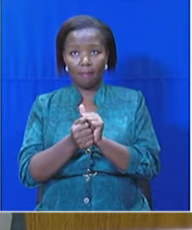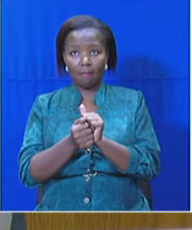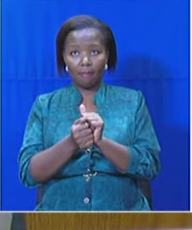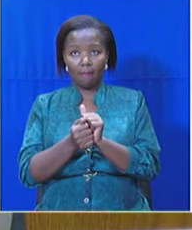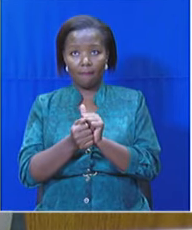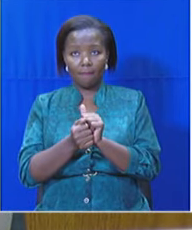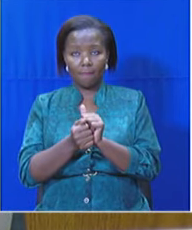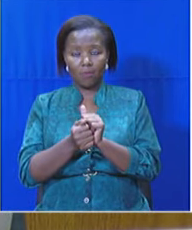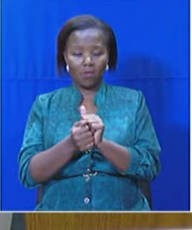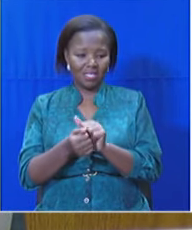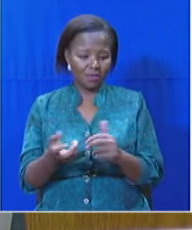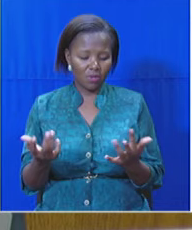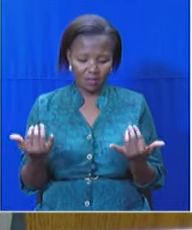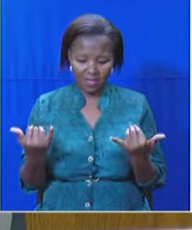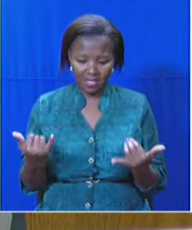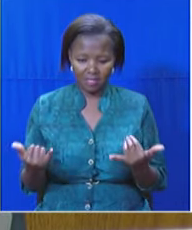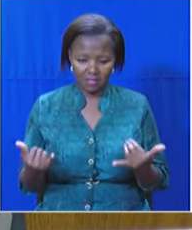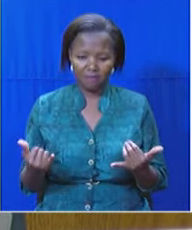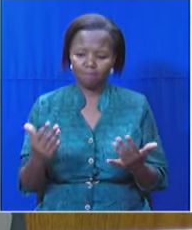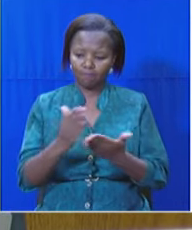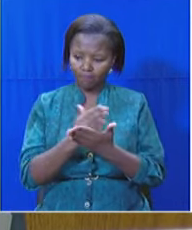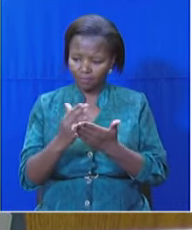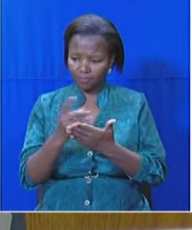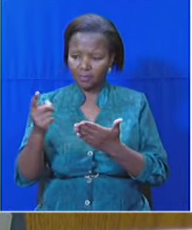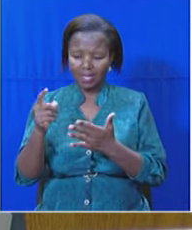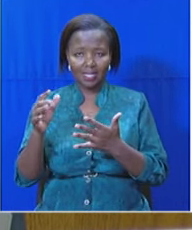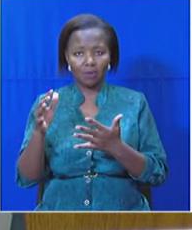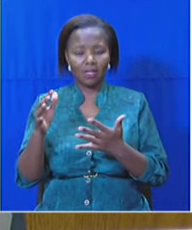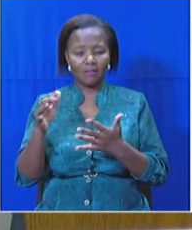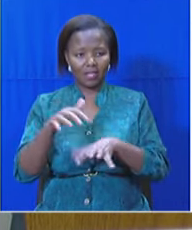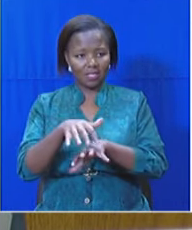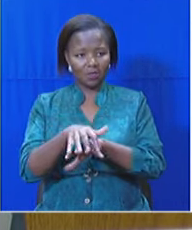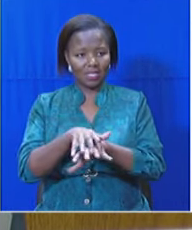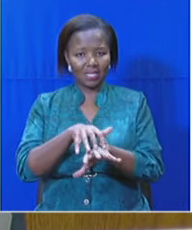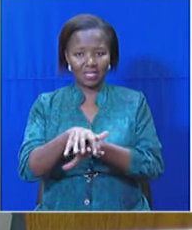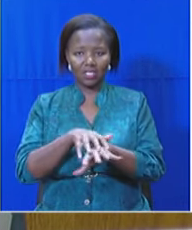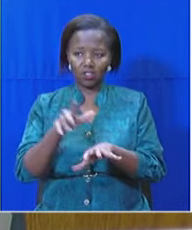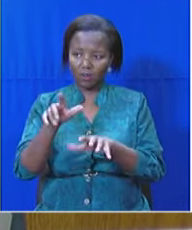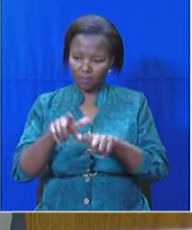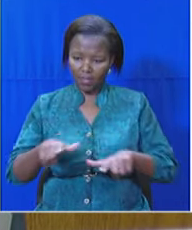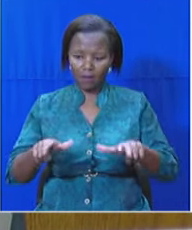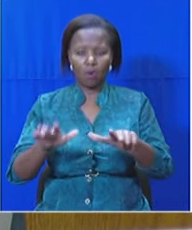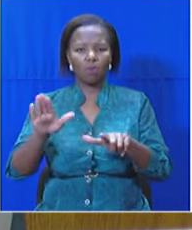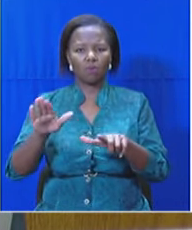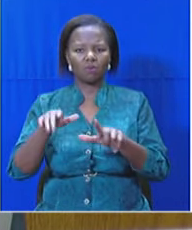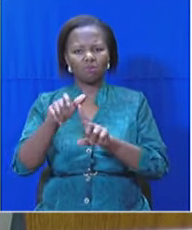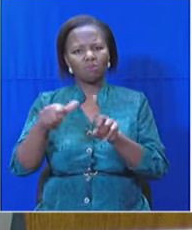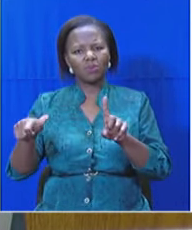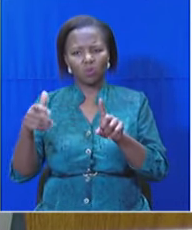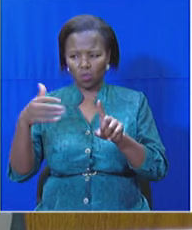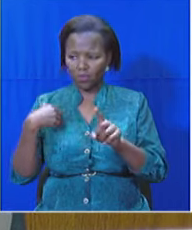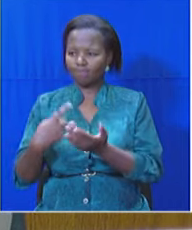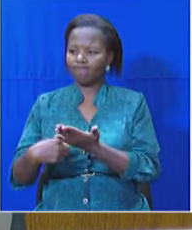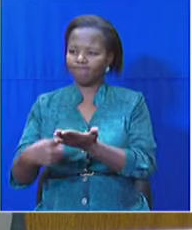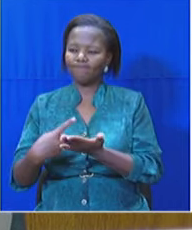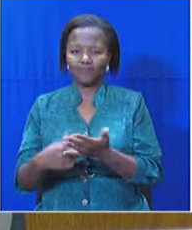to ask you also, Minister, I spoke to some farmers in Limpopo, and they were in agreement